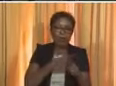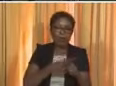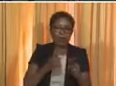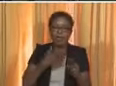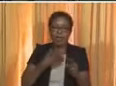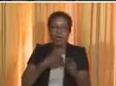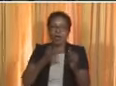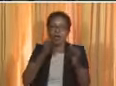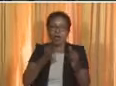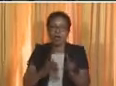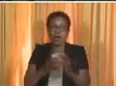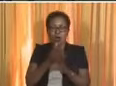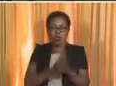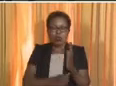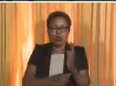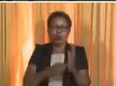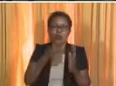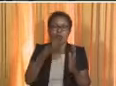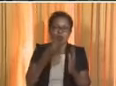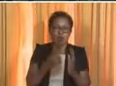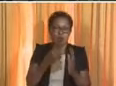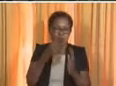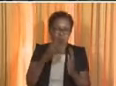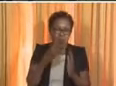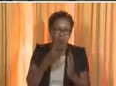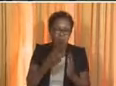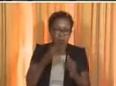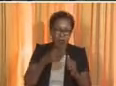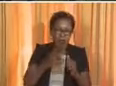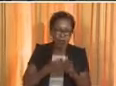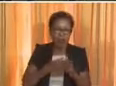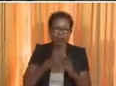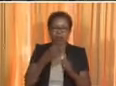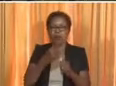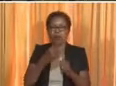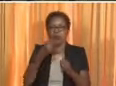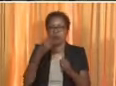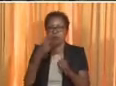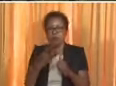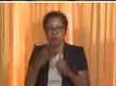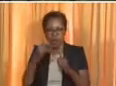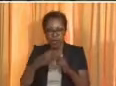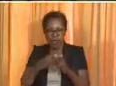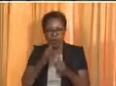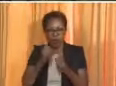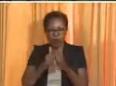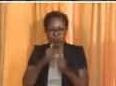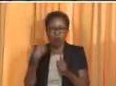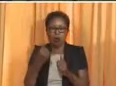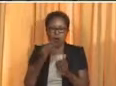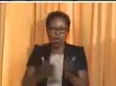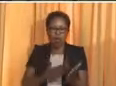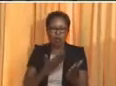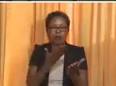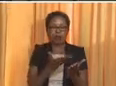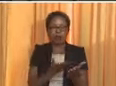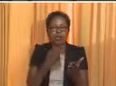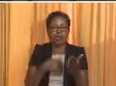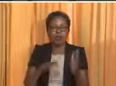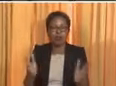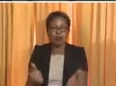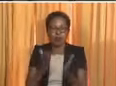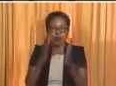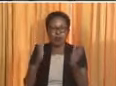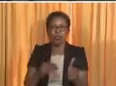Articles 108A, 153A, 206A, which only appear in the promoters' bill and do not appear in the